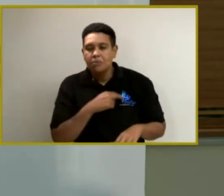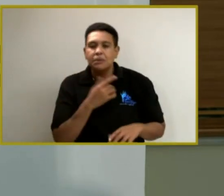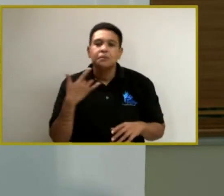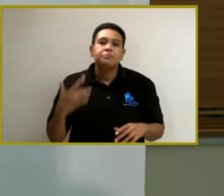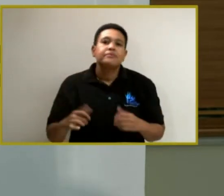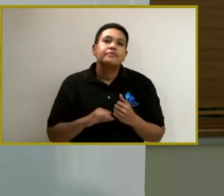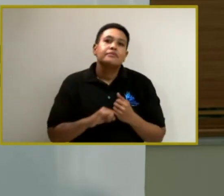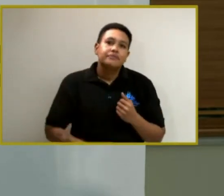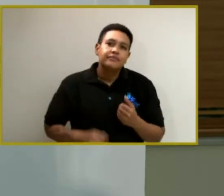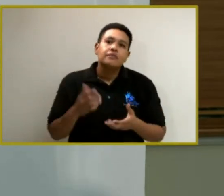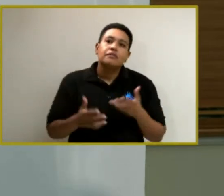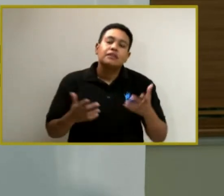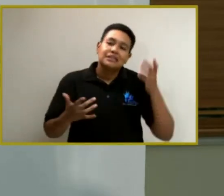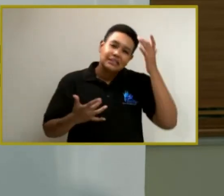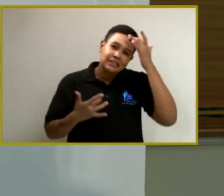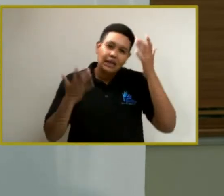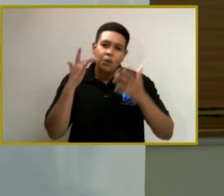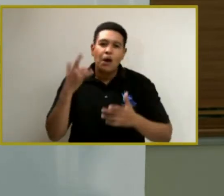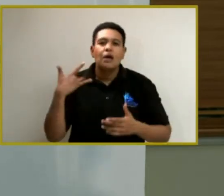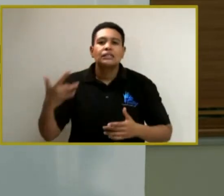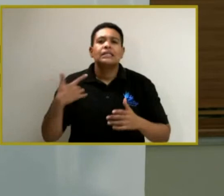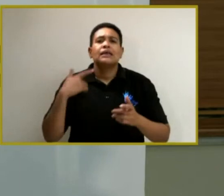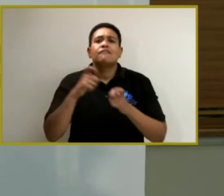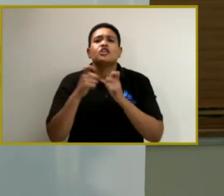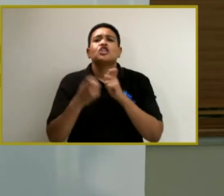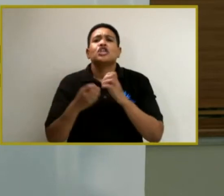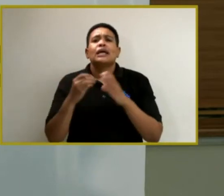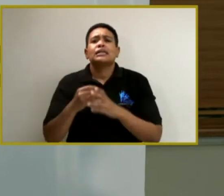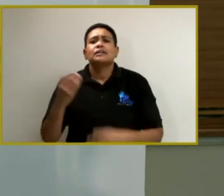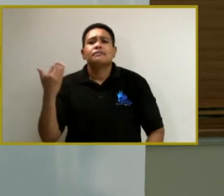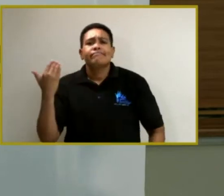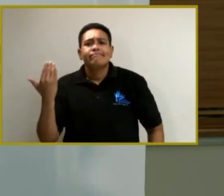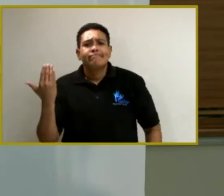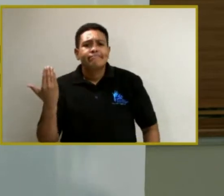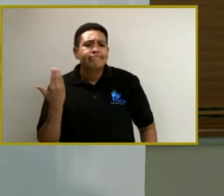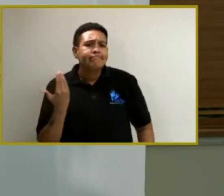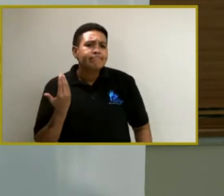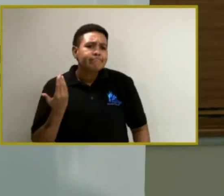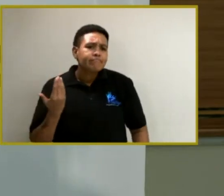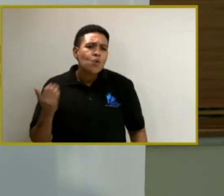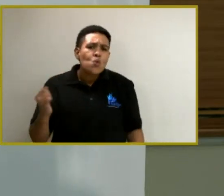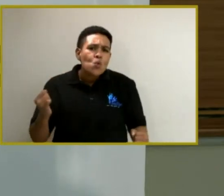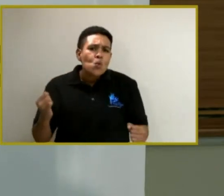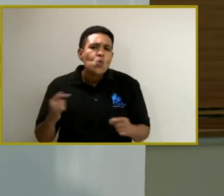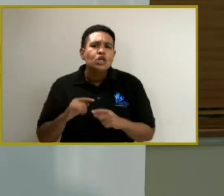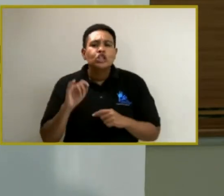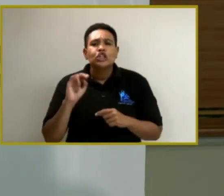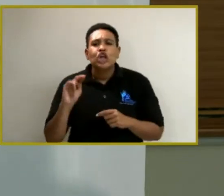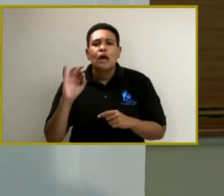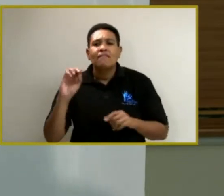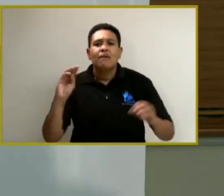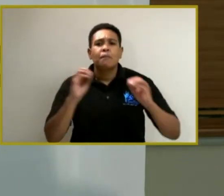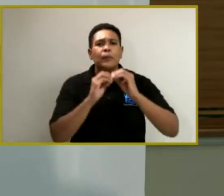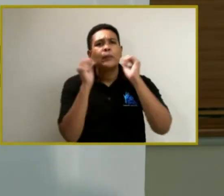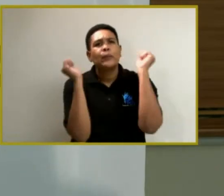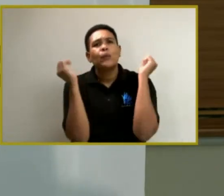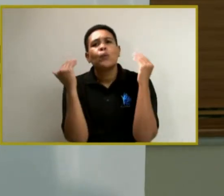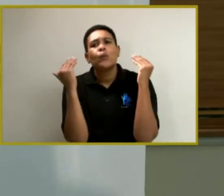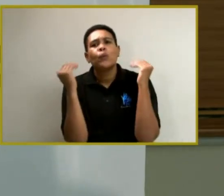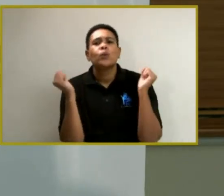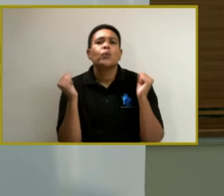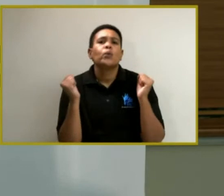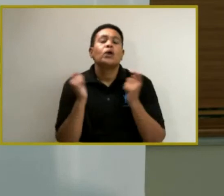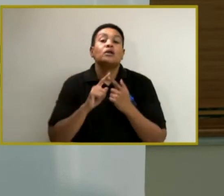tend to have a change in temperature coming to the end of the year, going into January, February. So you tend to